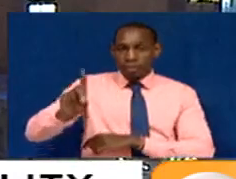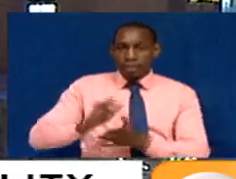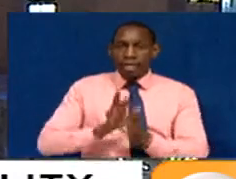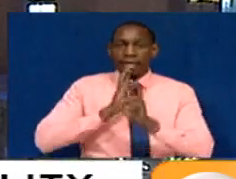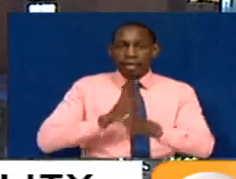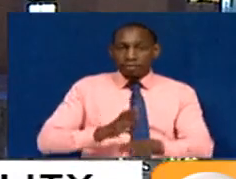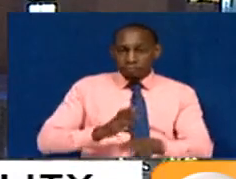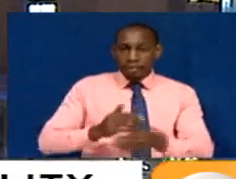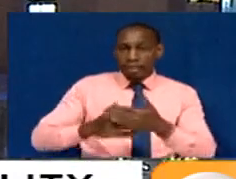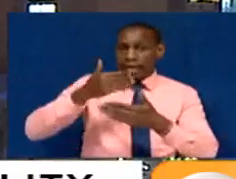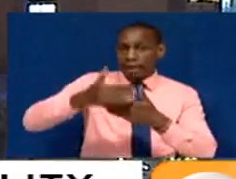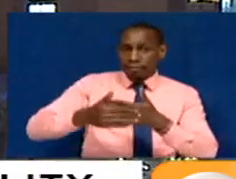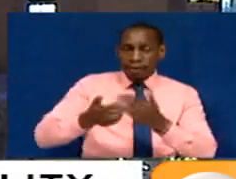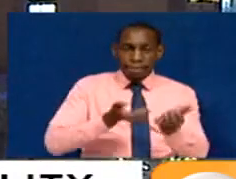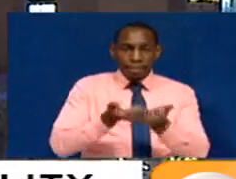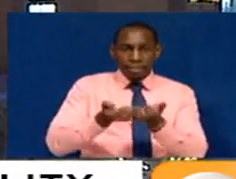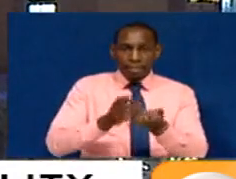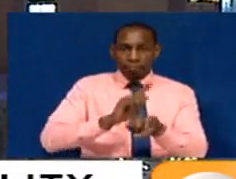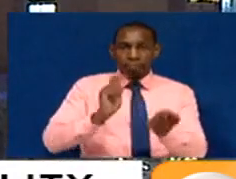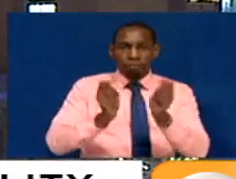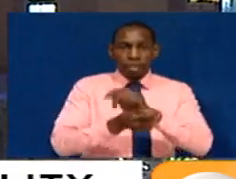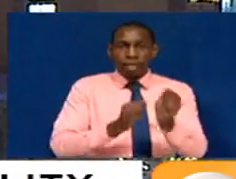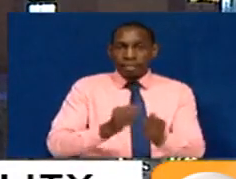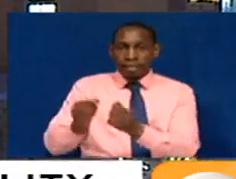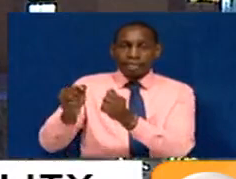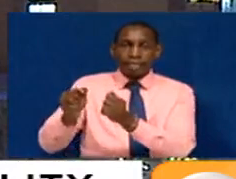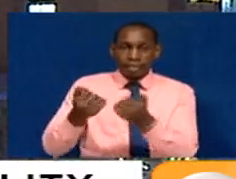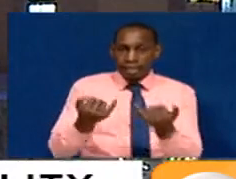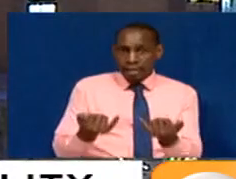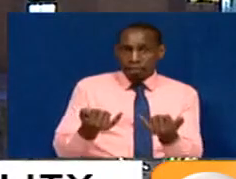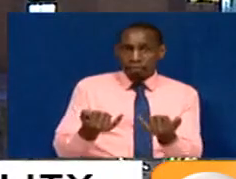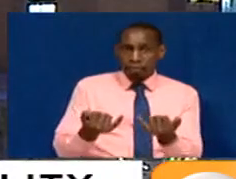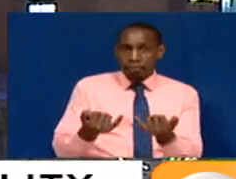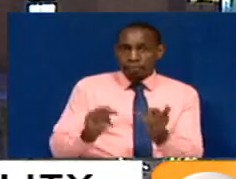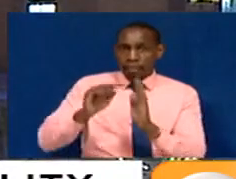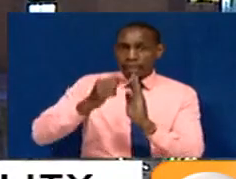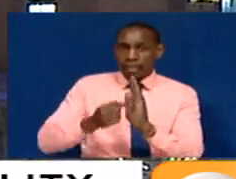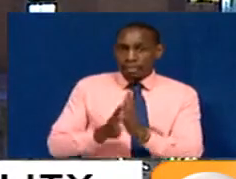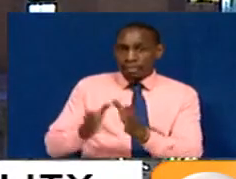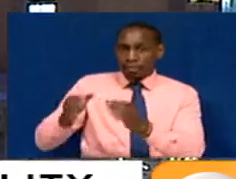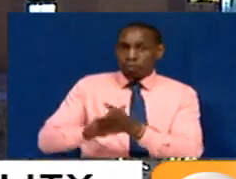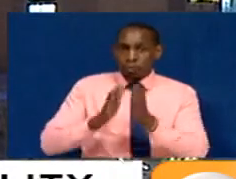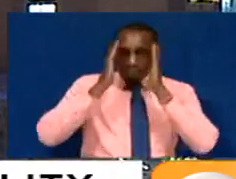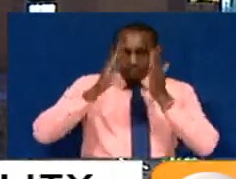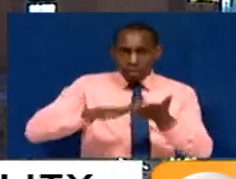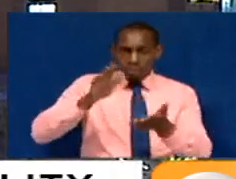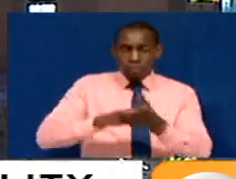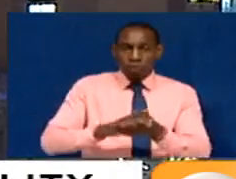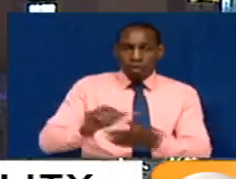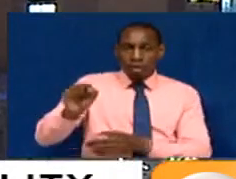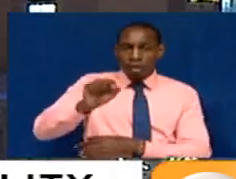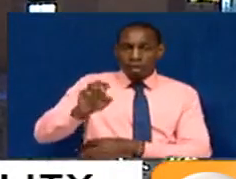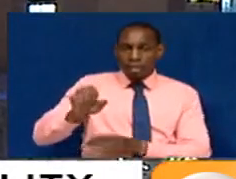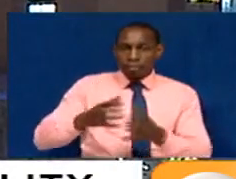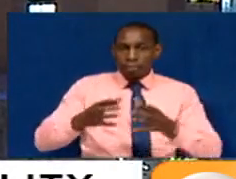These results come on the back of the business transformation strategy, which has seen the listed lender enhance its focus on growing its SME